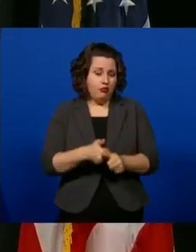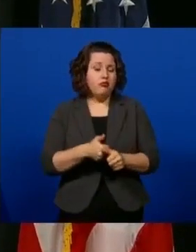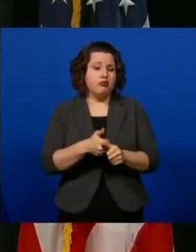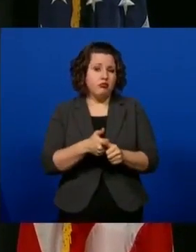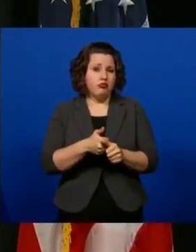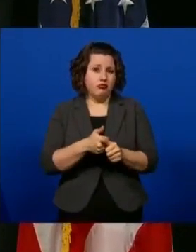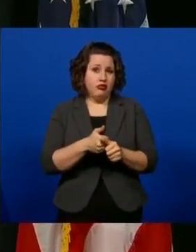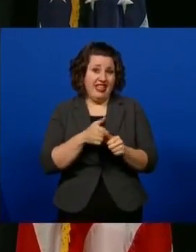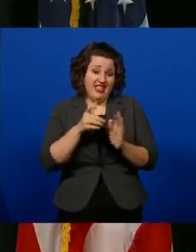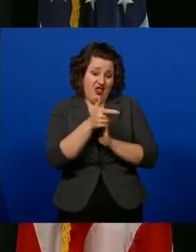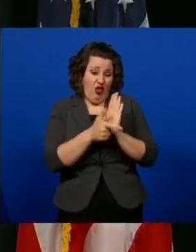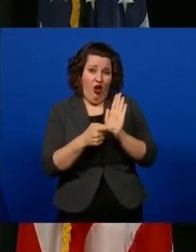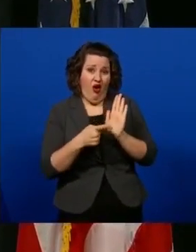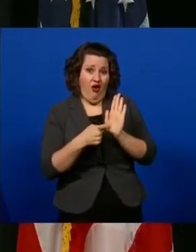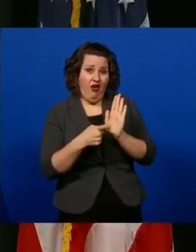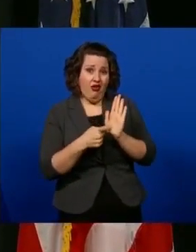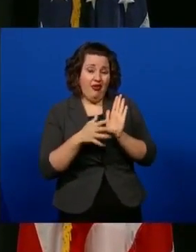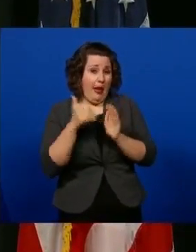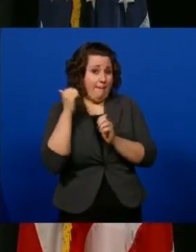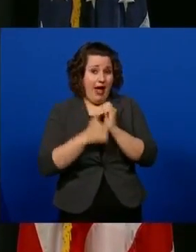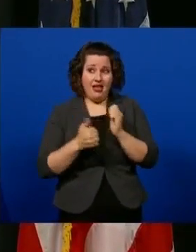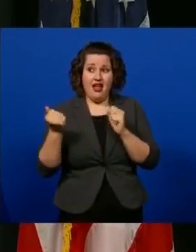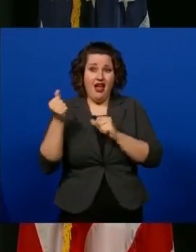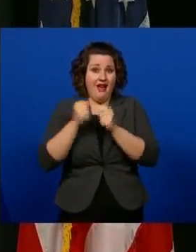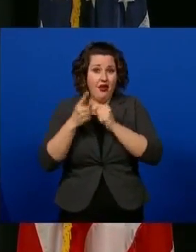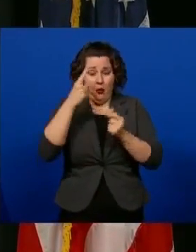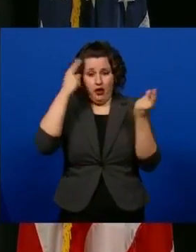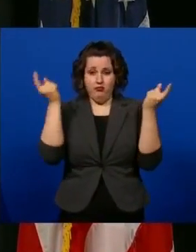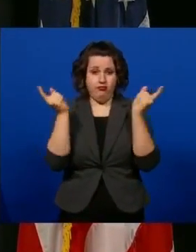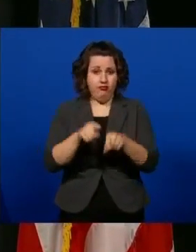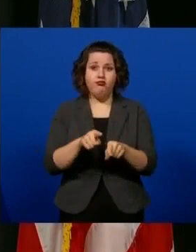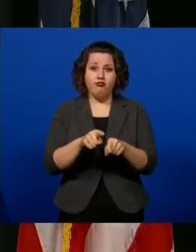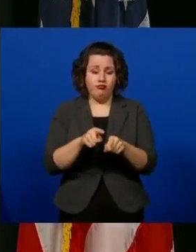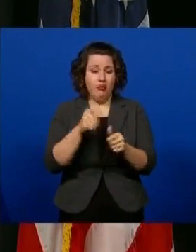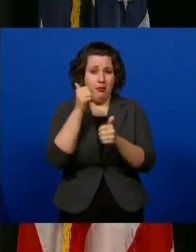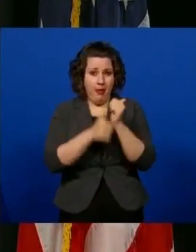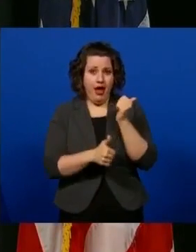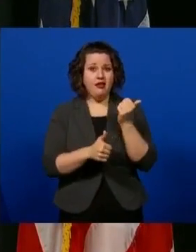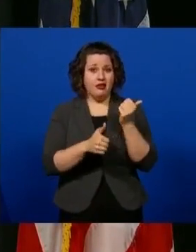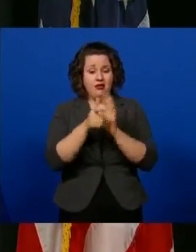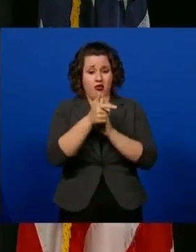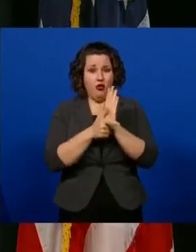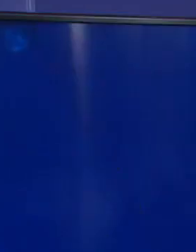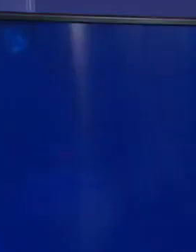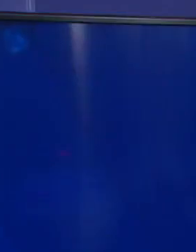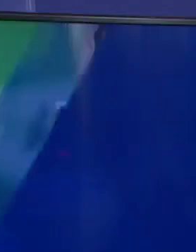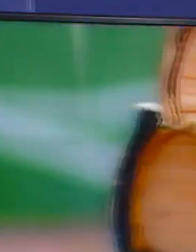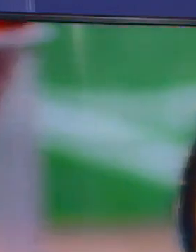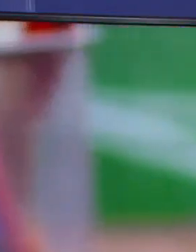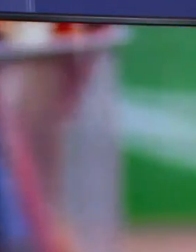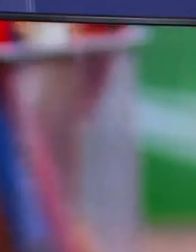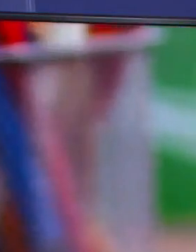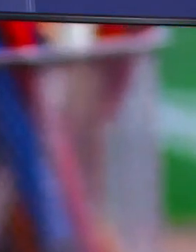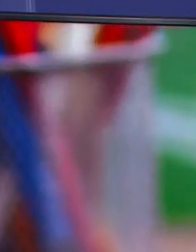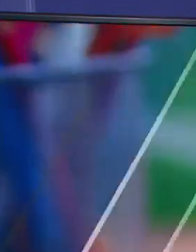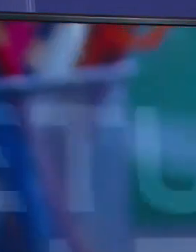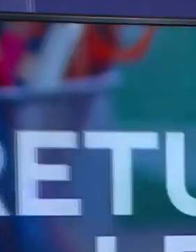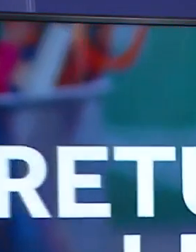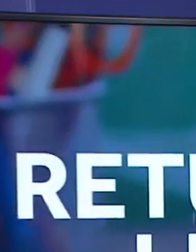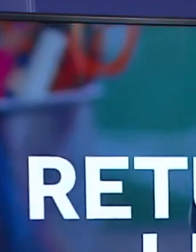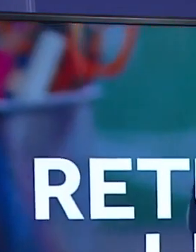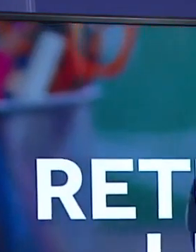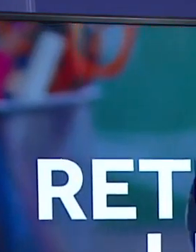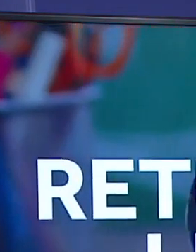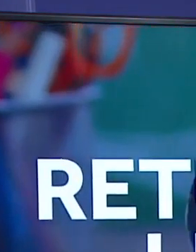It is the law. It's the statute. It passed unanimously. It is the expectations of the law. School districts are still